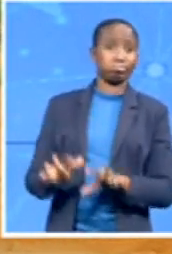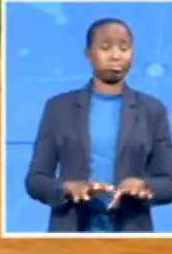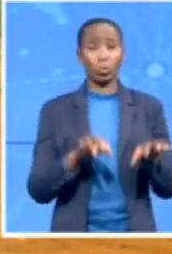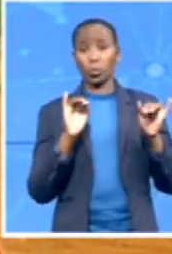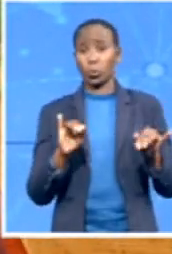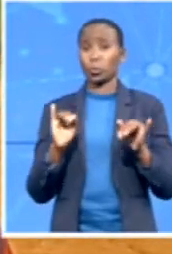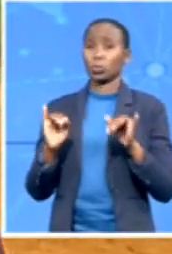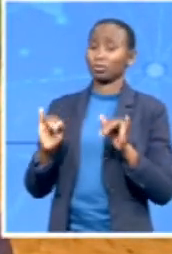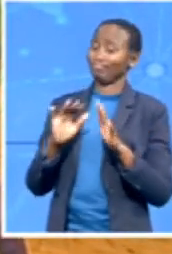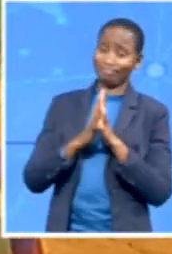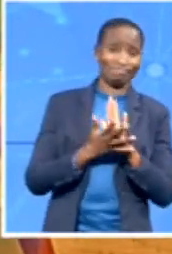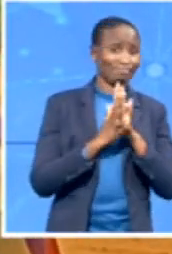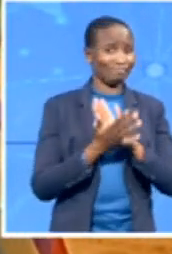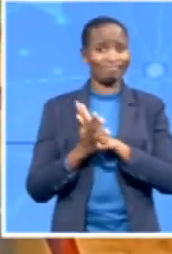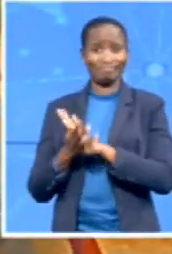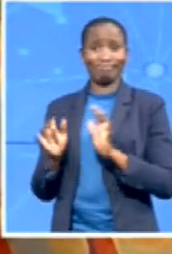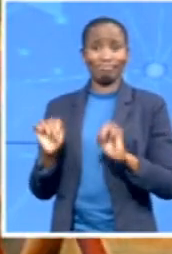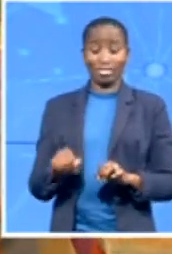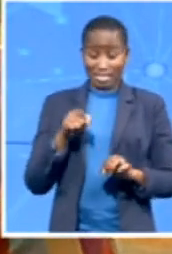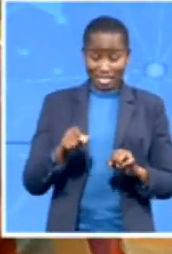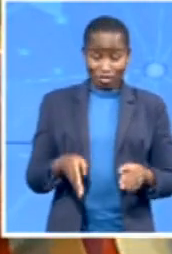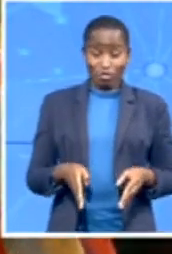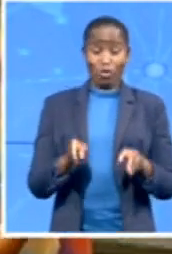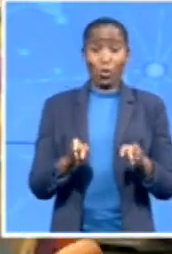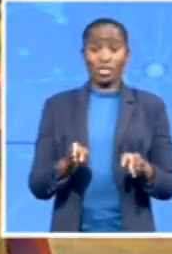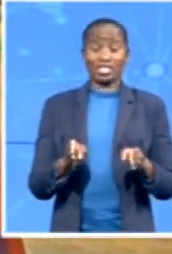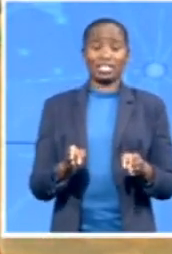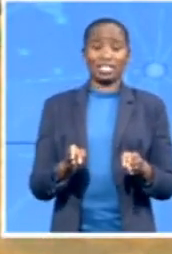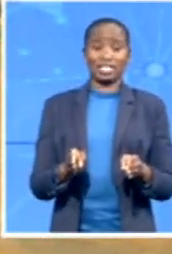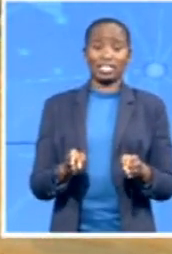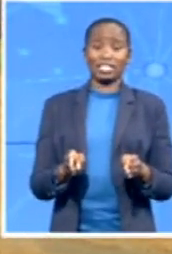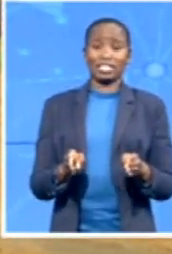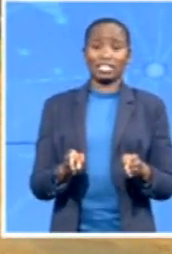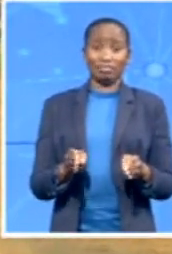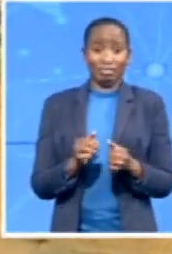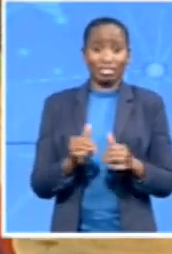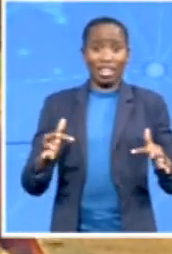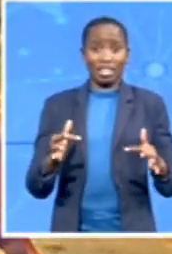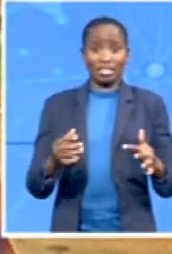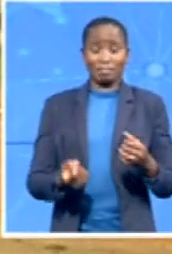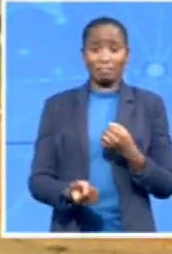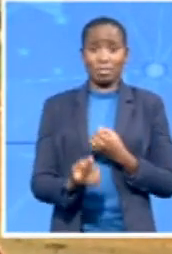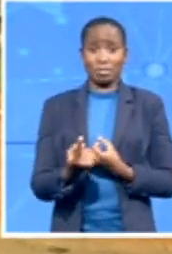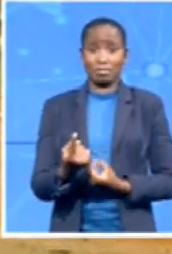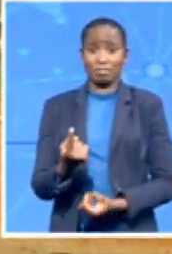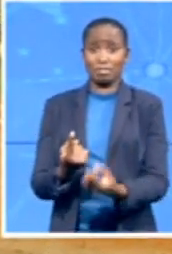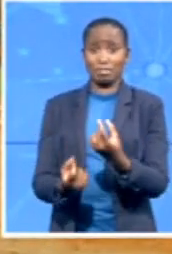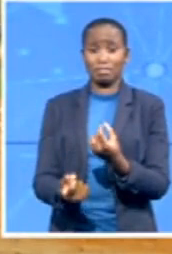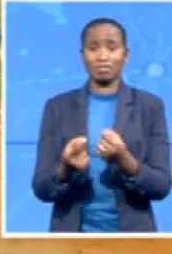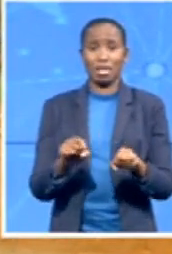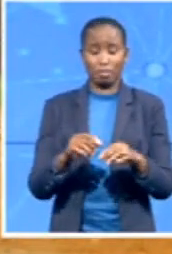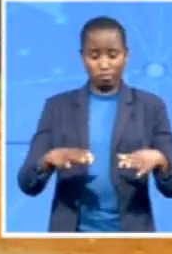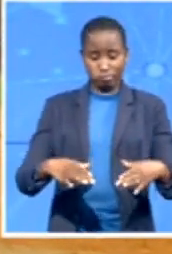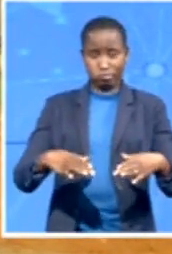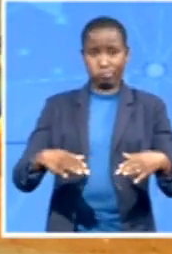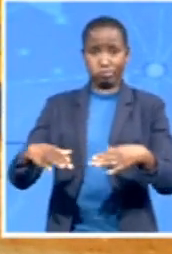This road has now started developing these potholes. As I said, it's laden with potholes,